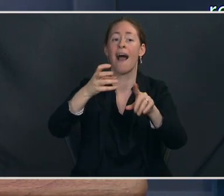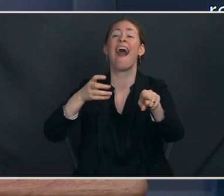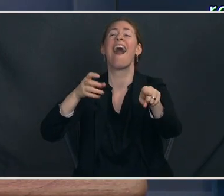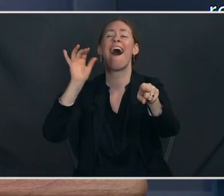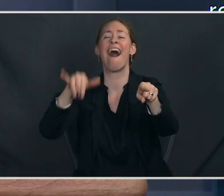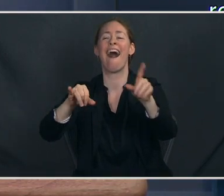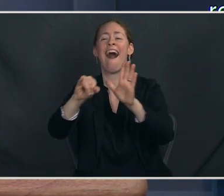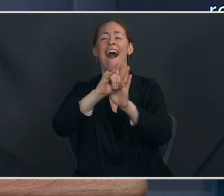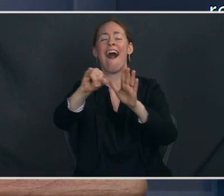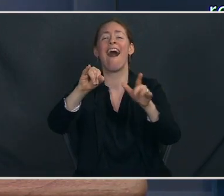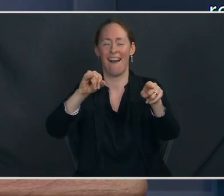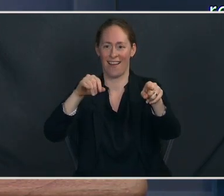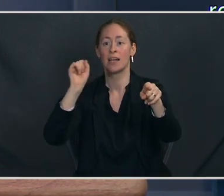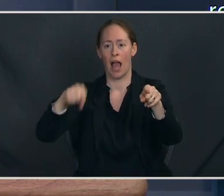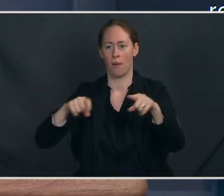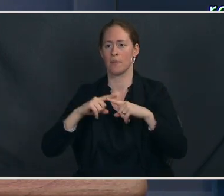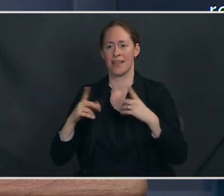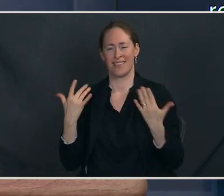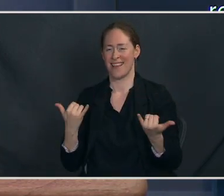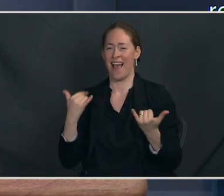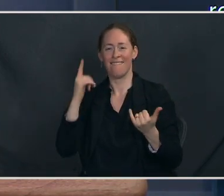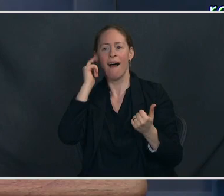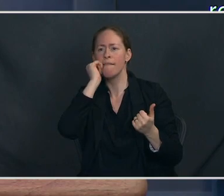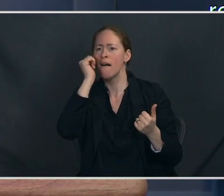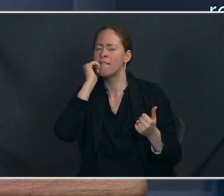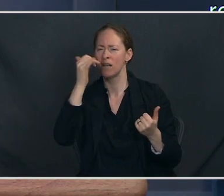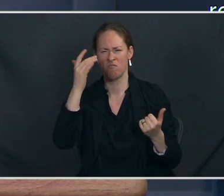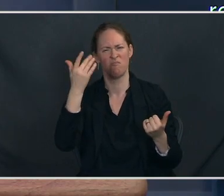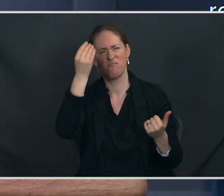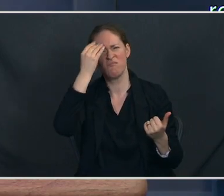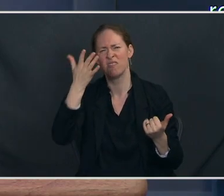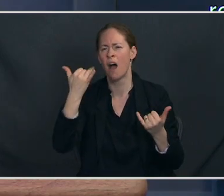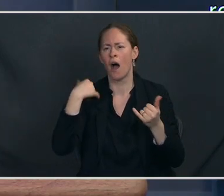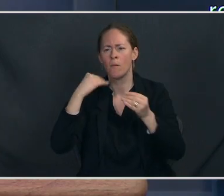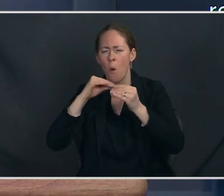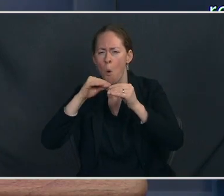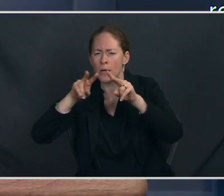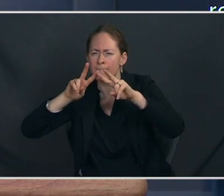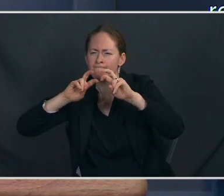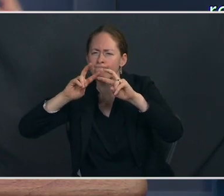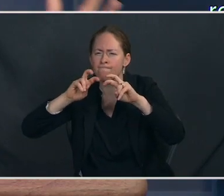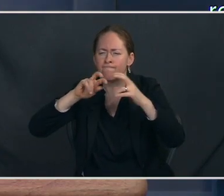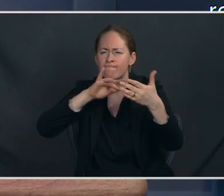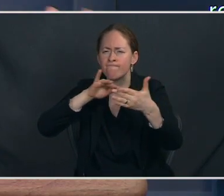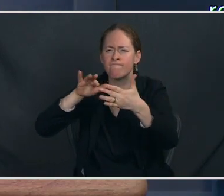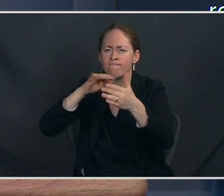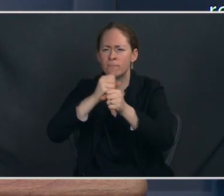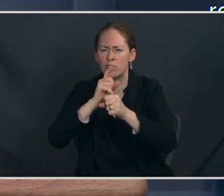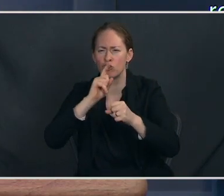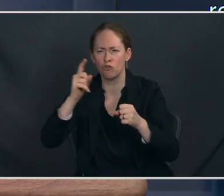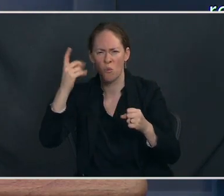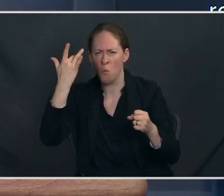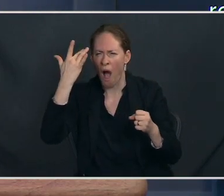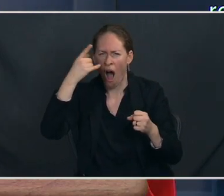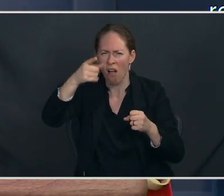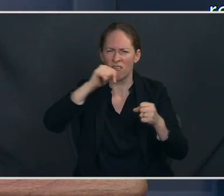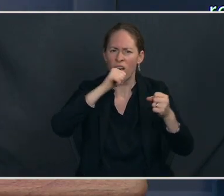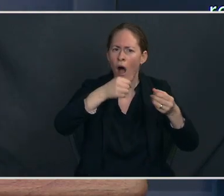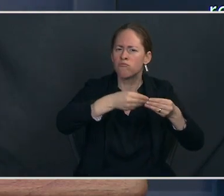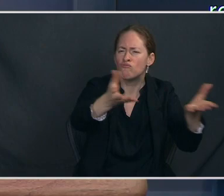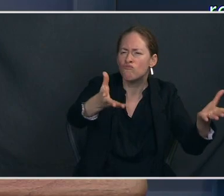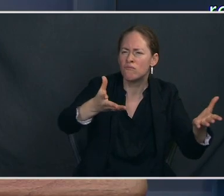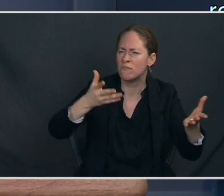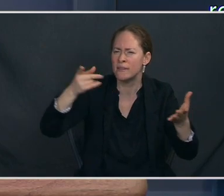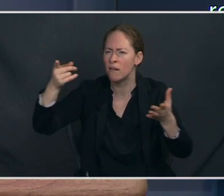in every day on what the issues are. Why isn't the vaccine getting out to states? What is the holdup with vaccinators? Why aren't there